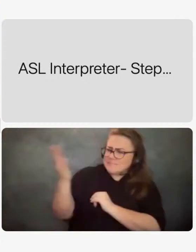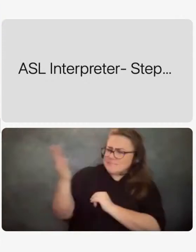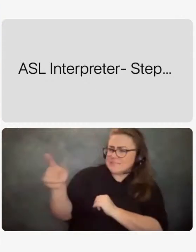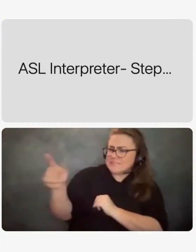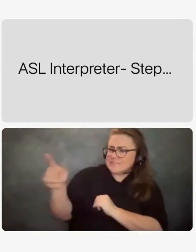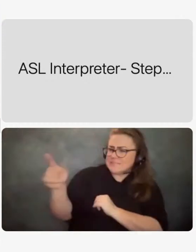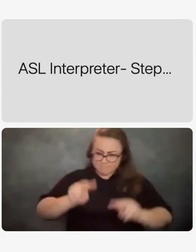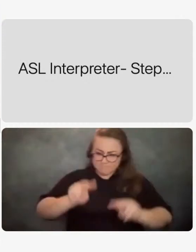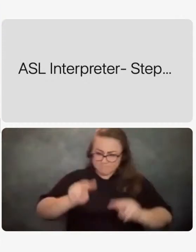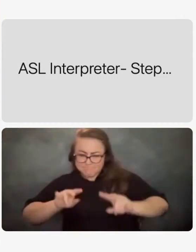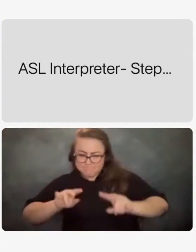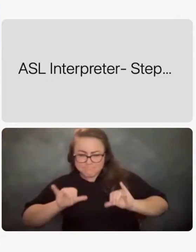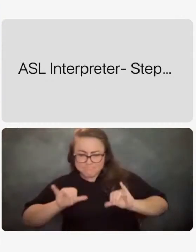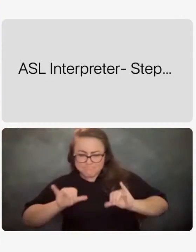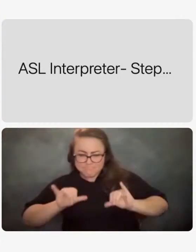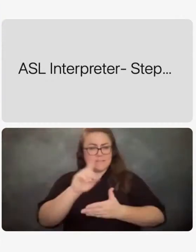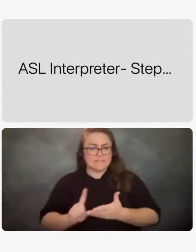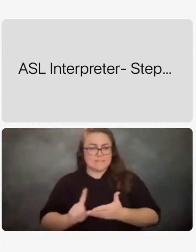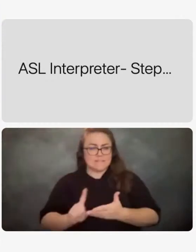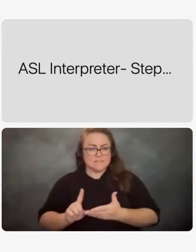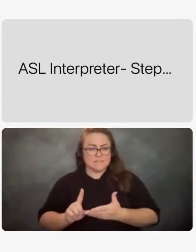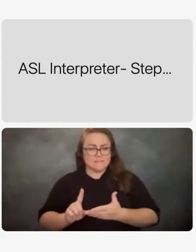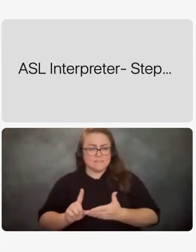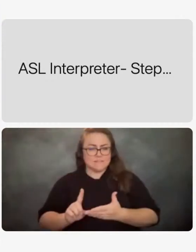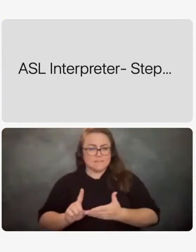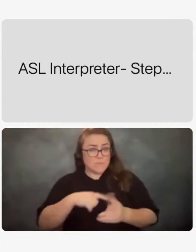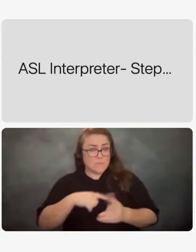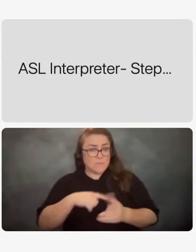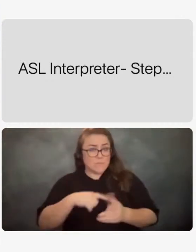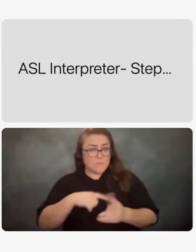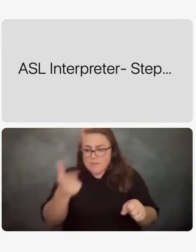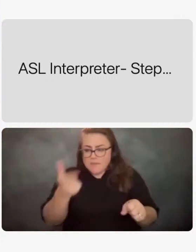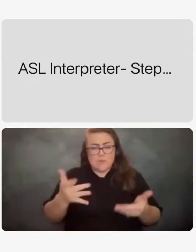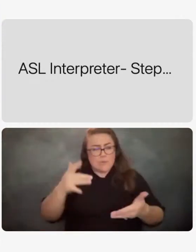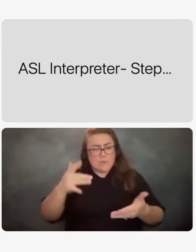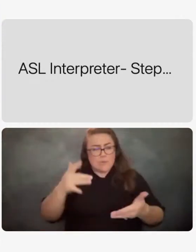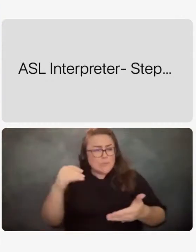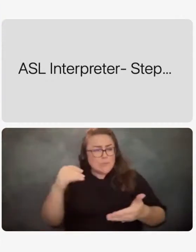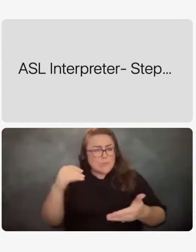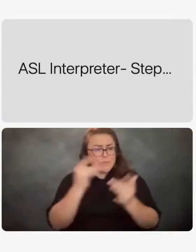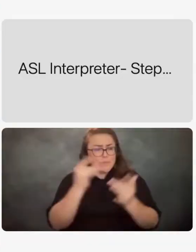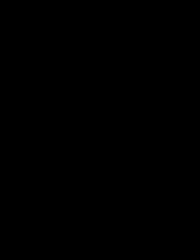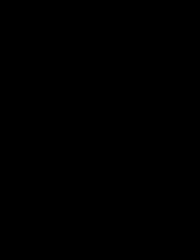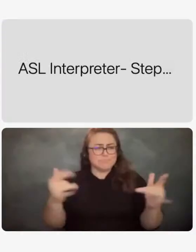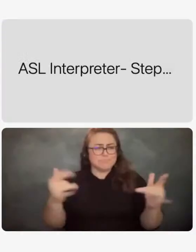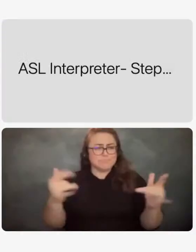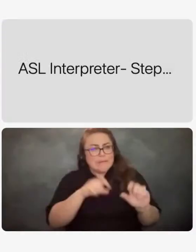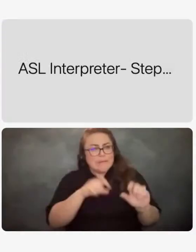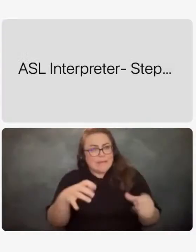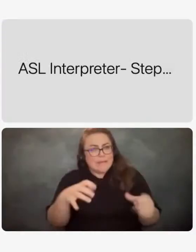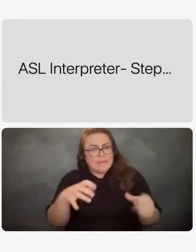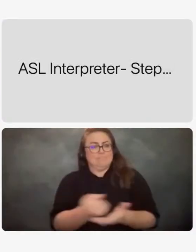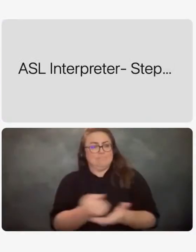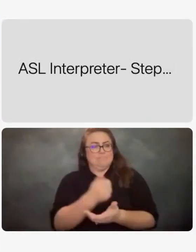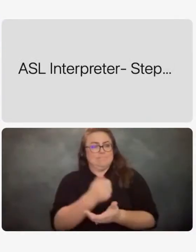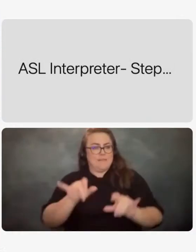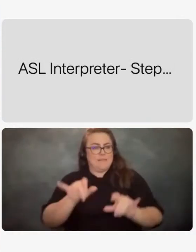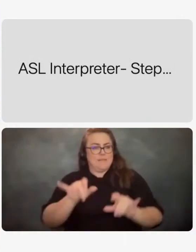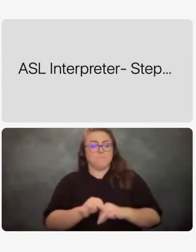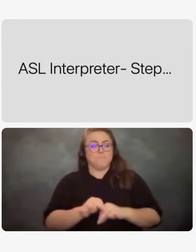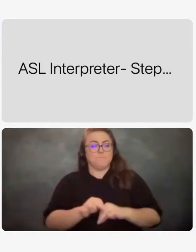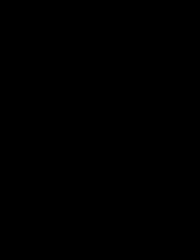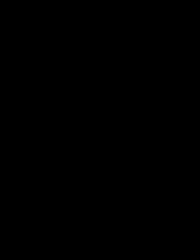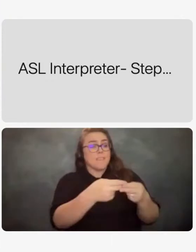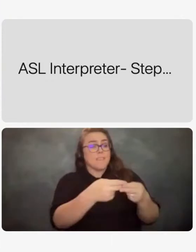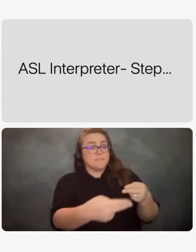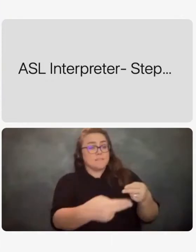those opportunities when you're starting with a brand new site. Go to the next slide. And some of the most important features of new is